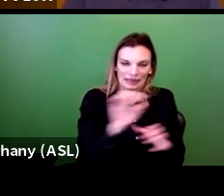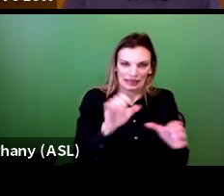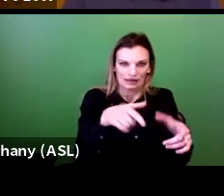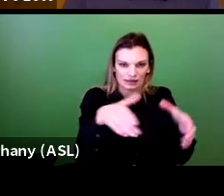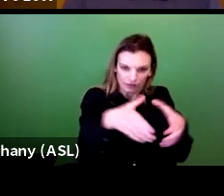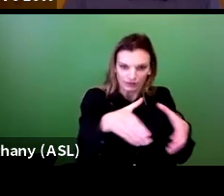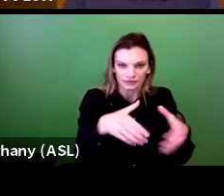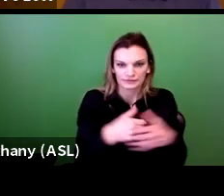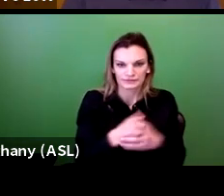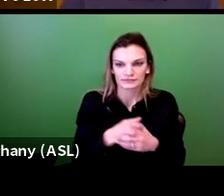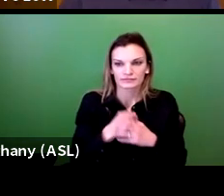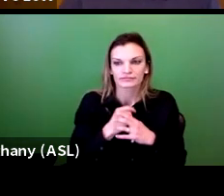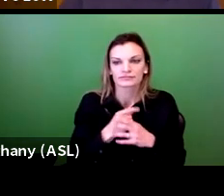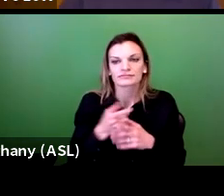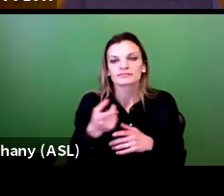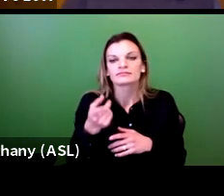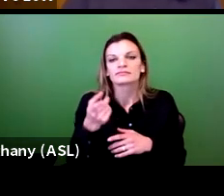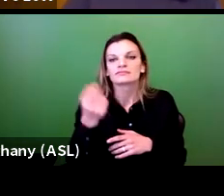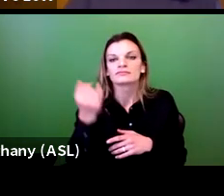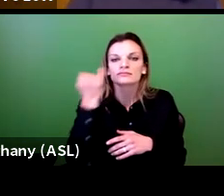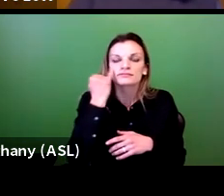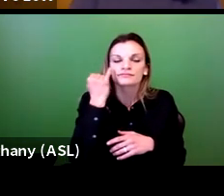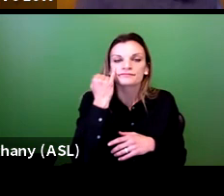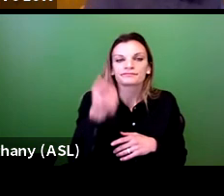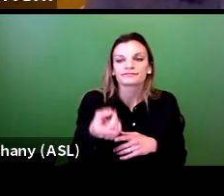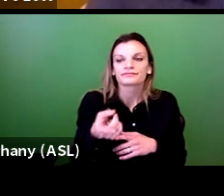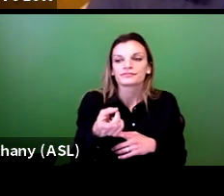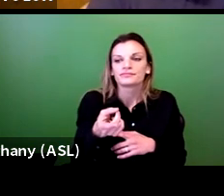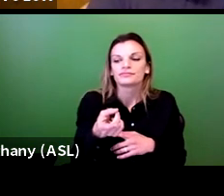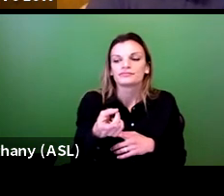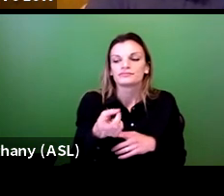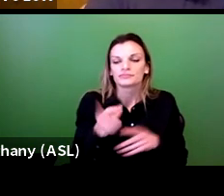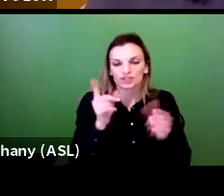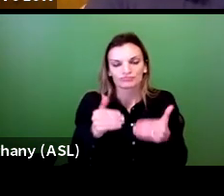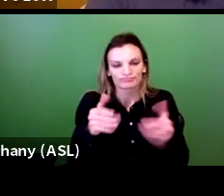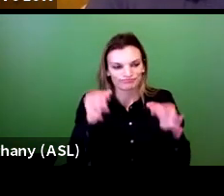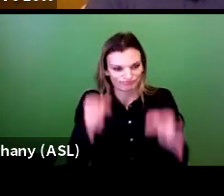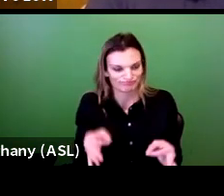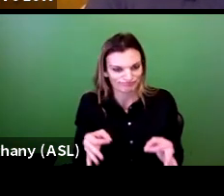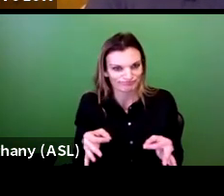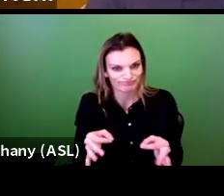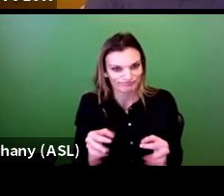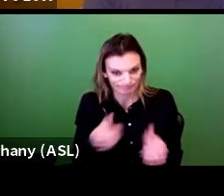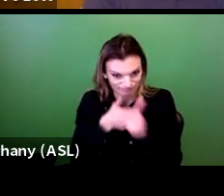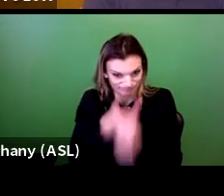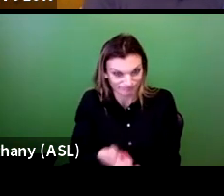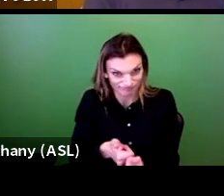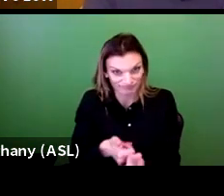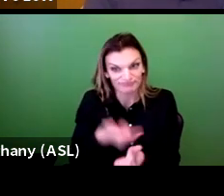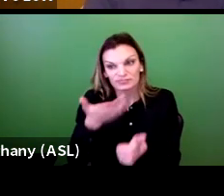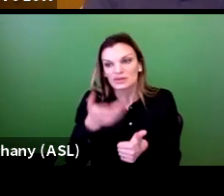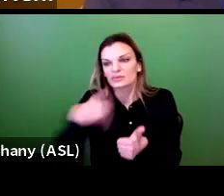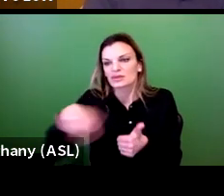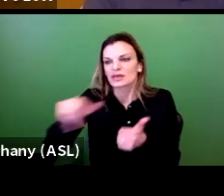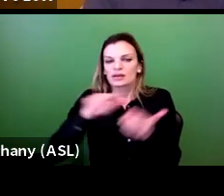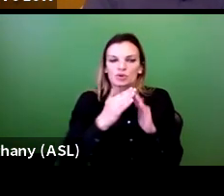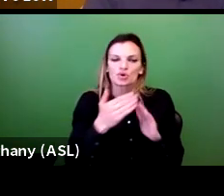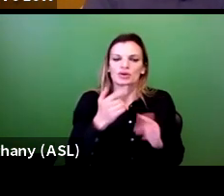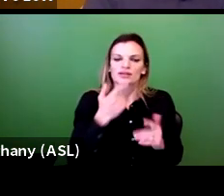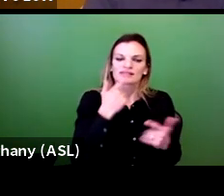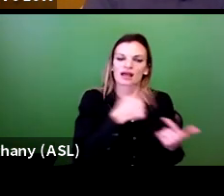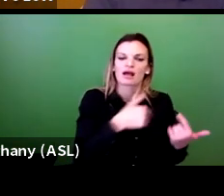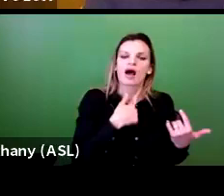what you may, if the commission ends up going with the committee to do this work, it could very well be the committee comes back and says, these are our top